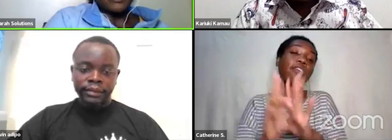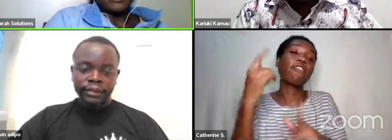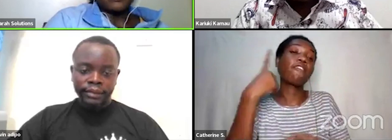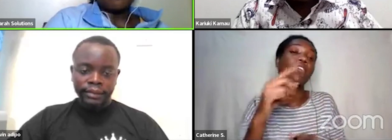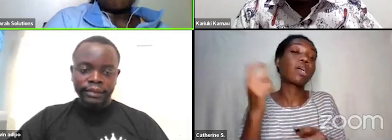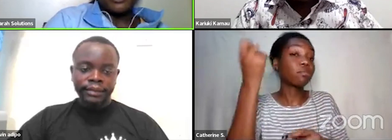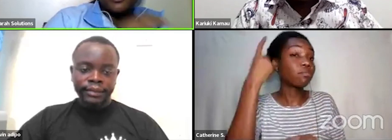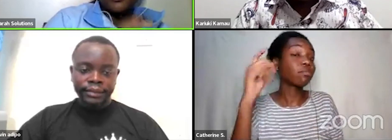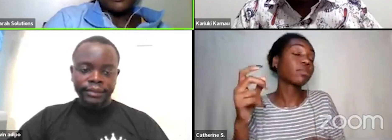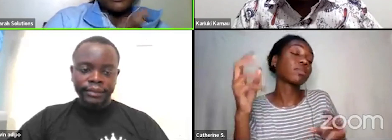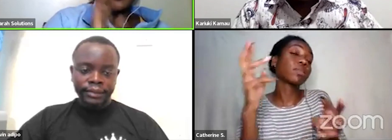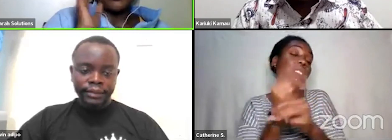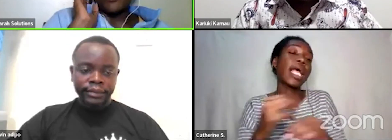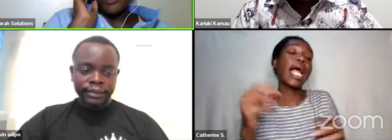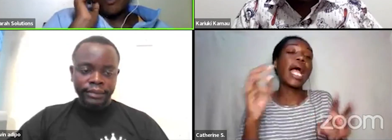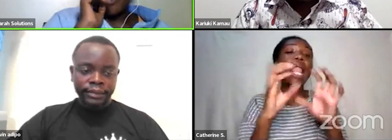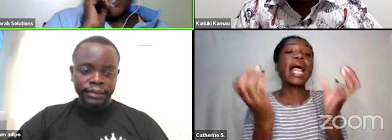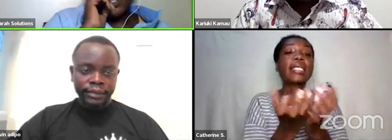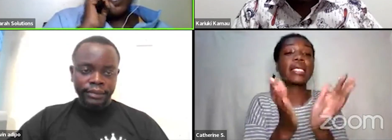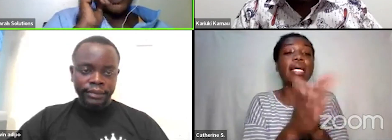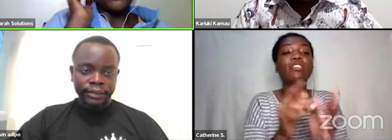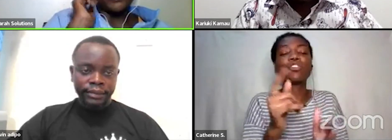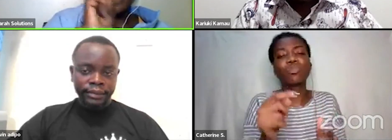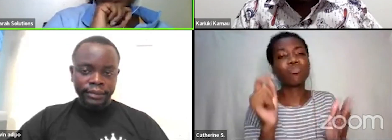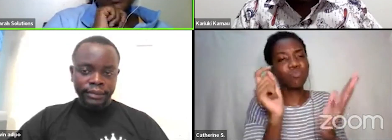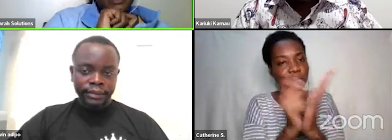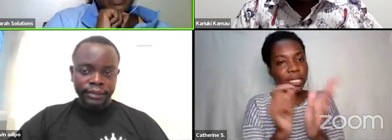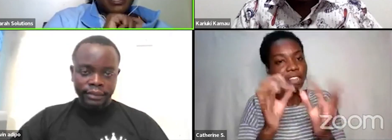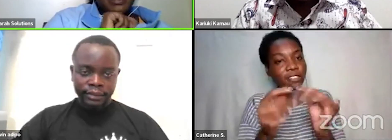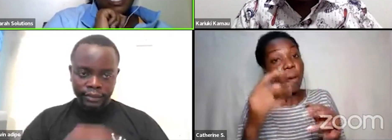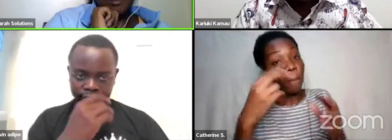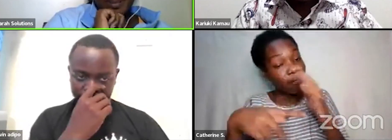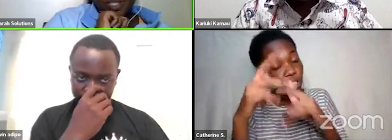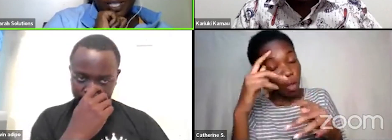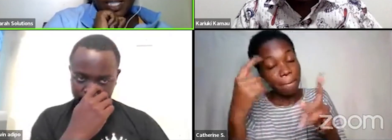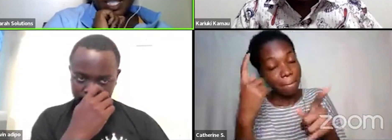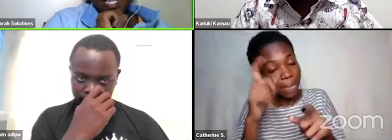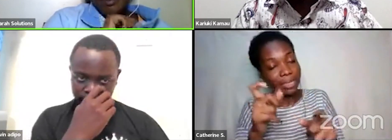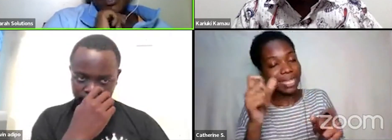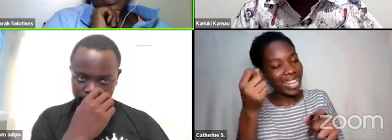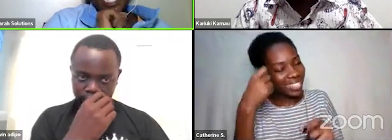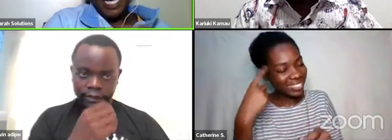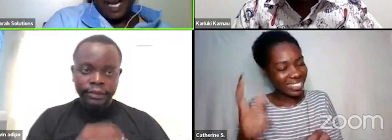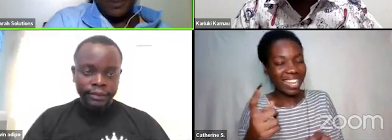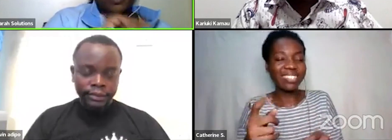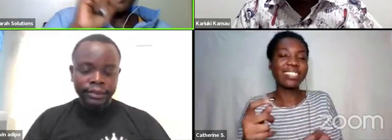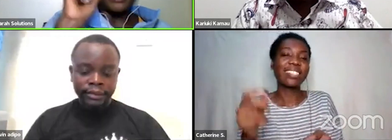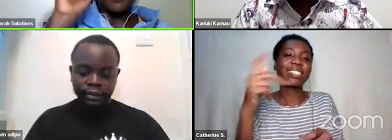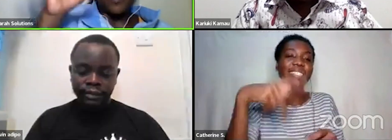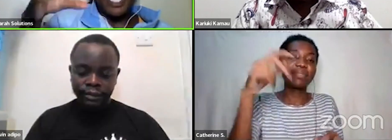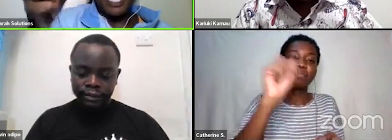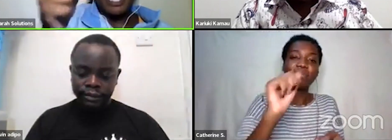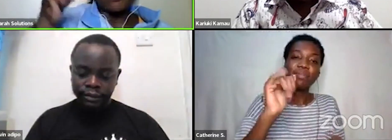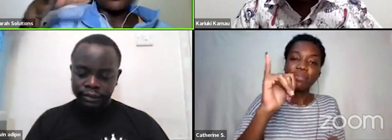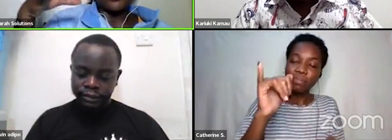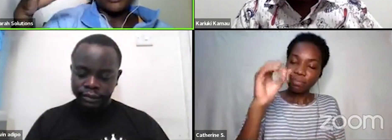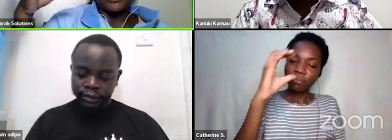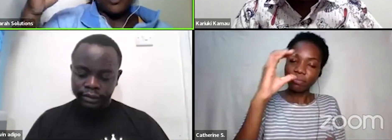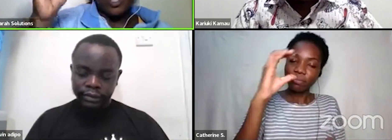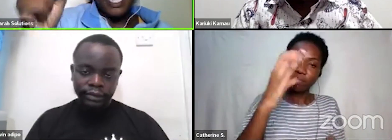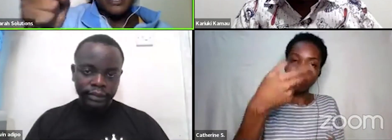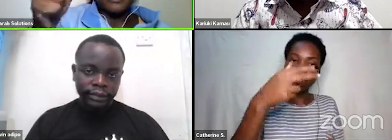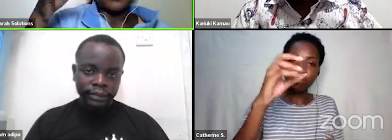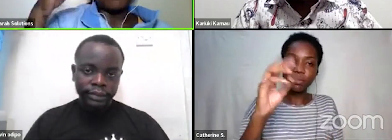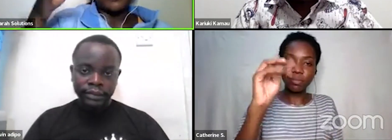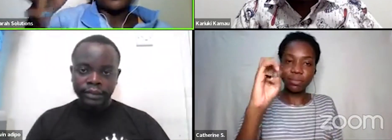class. Please note that if you're a professional, you have to understand psychometric, because they help you in weeding out